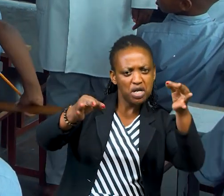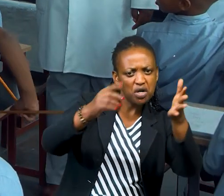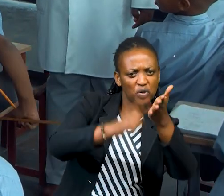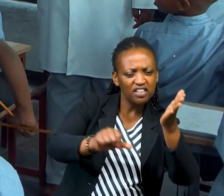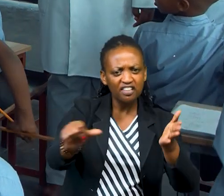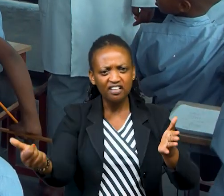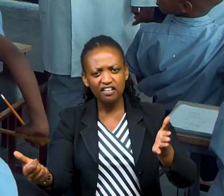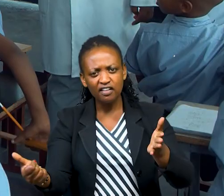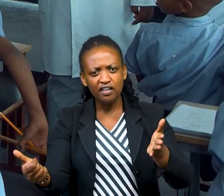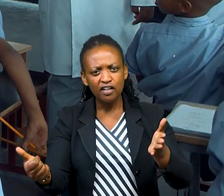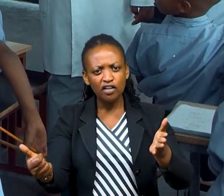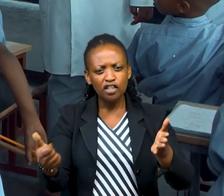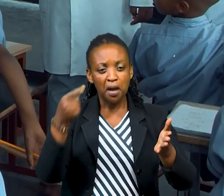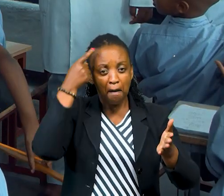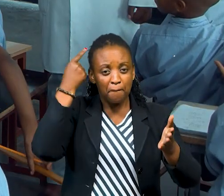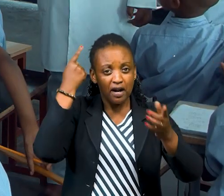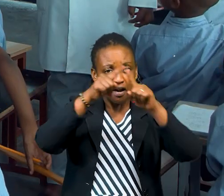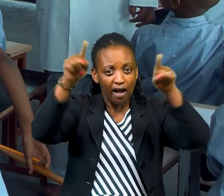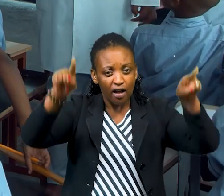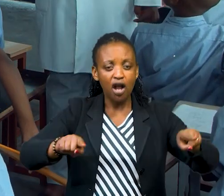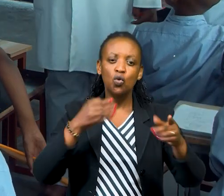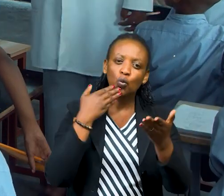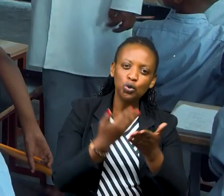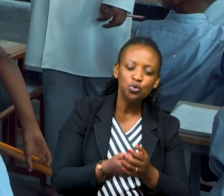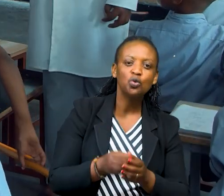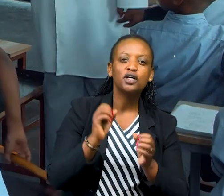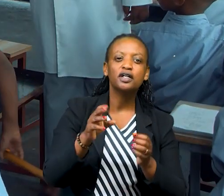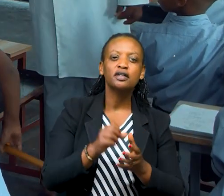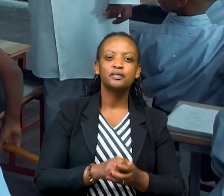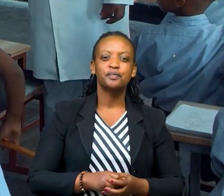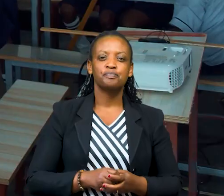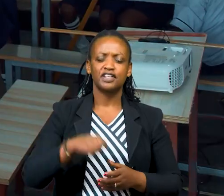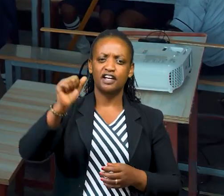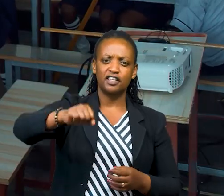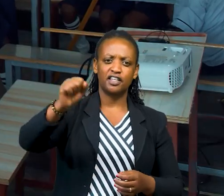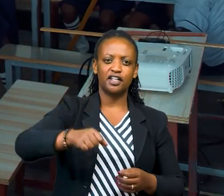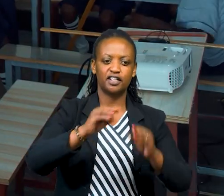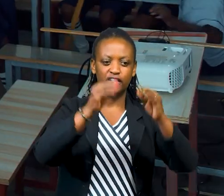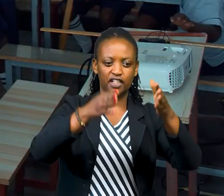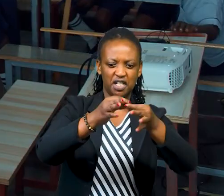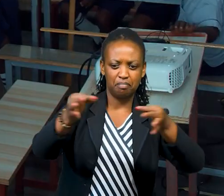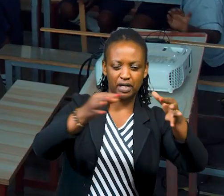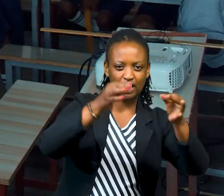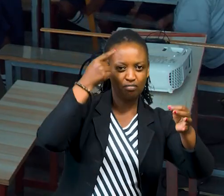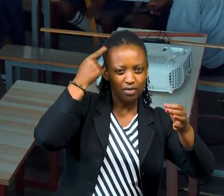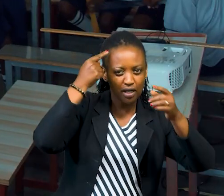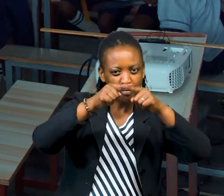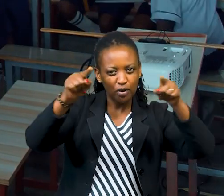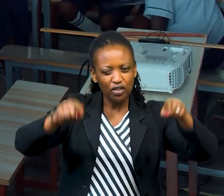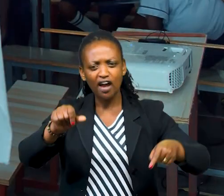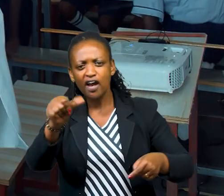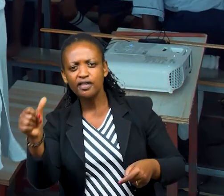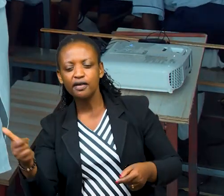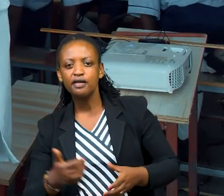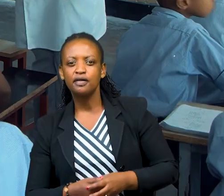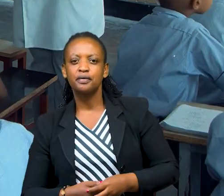We measured a blackboard. That's so good. Then, yes, the teacher measured the